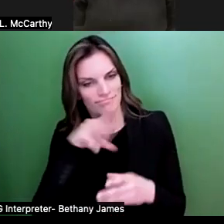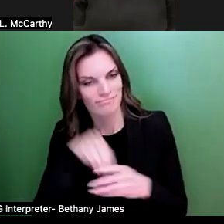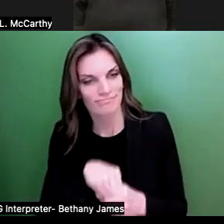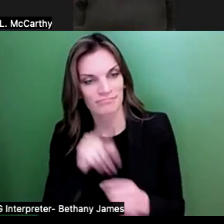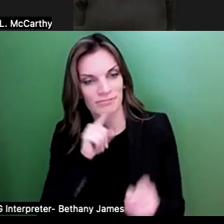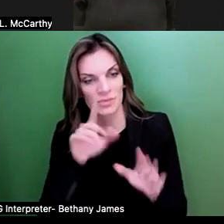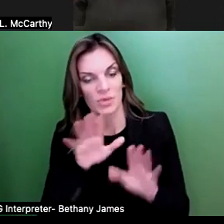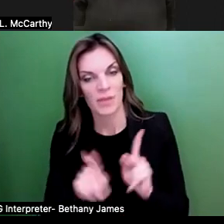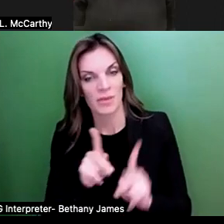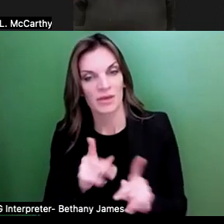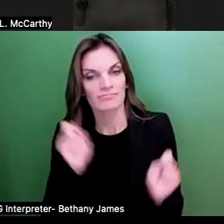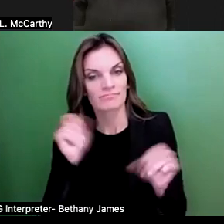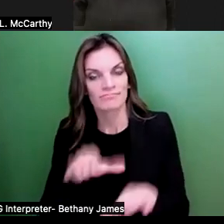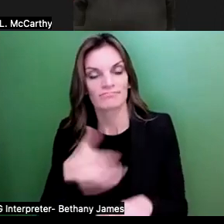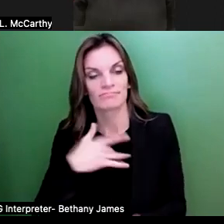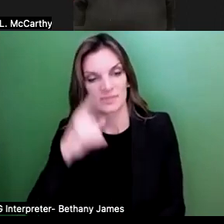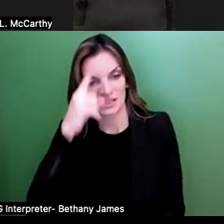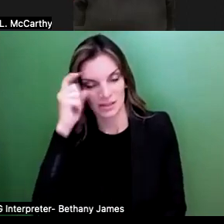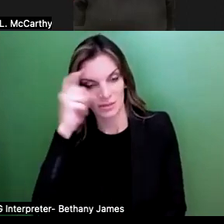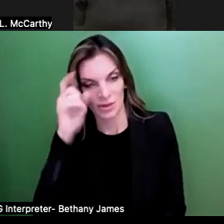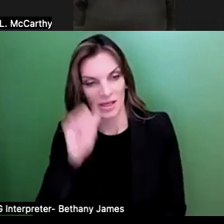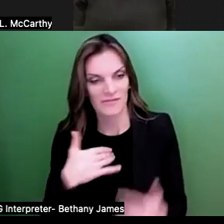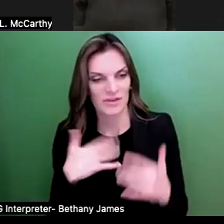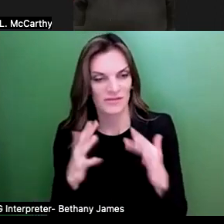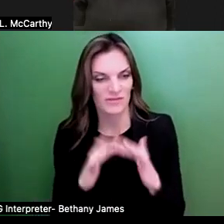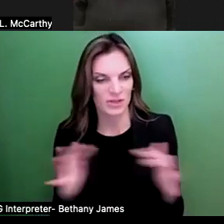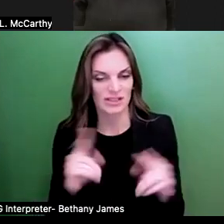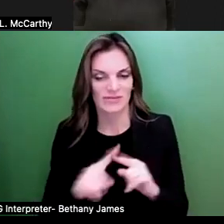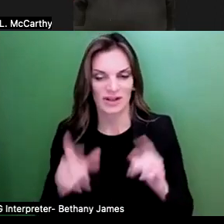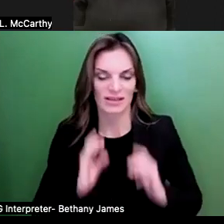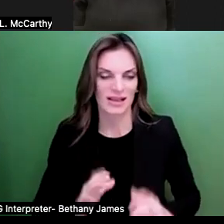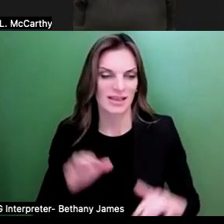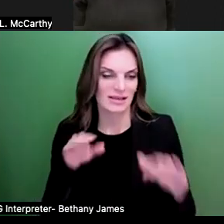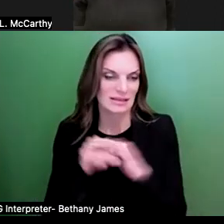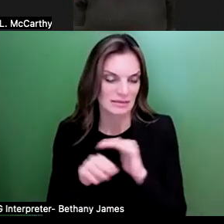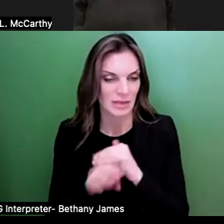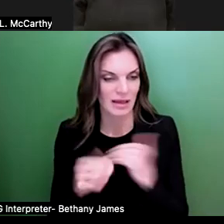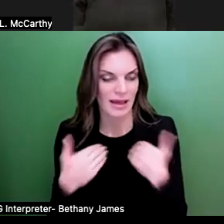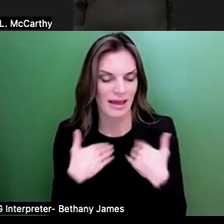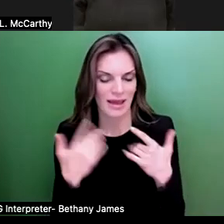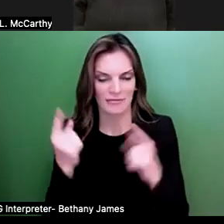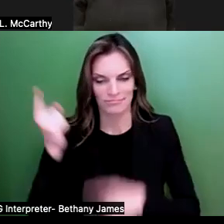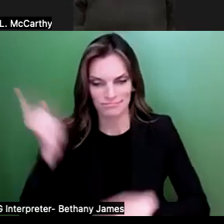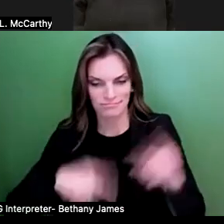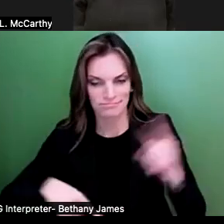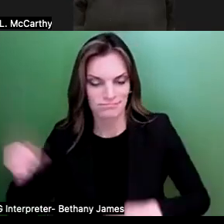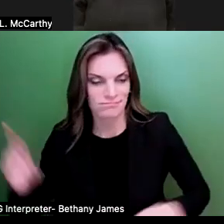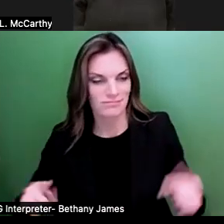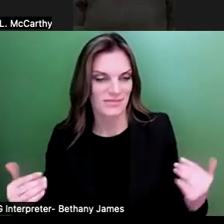thing to be able to go down there during the summer. The diversity of the clientele, the accessibility is fantastic.